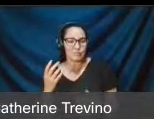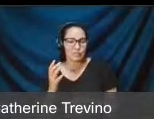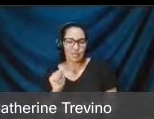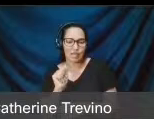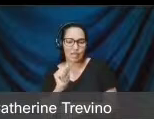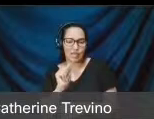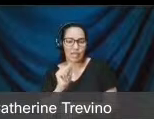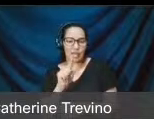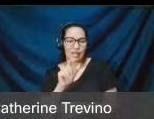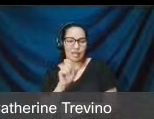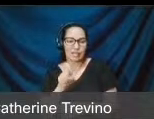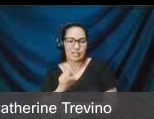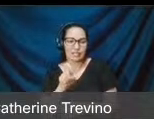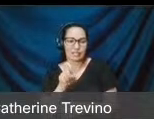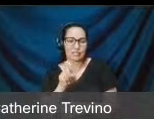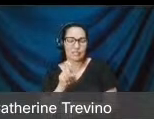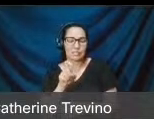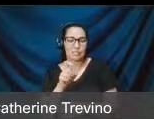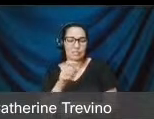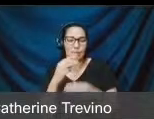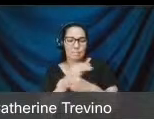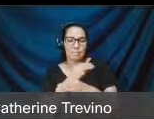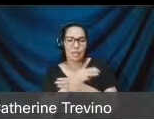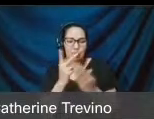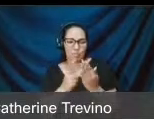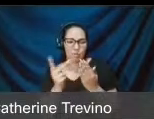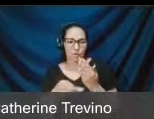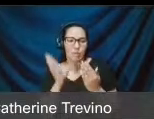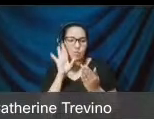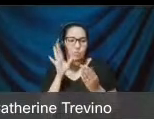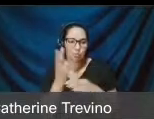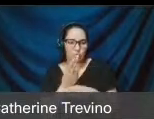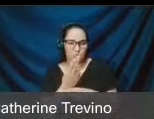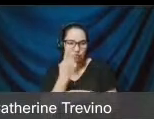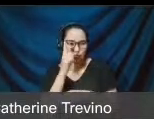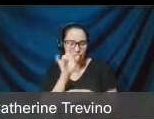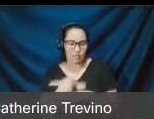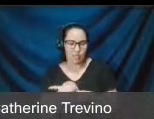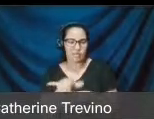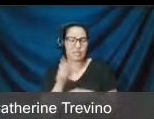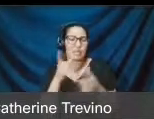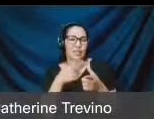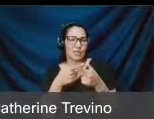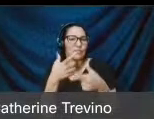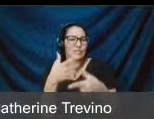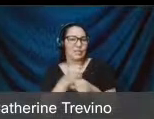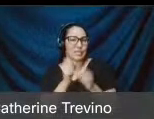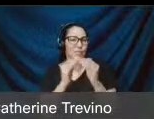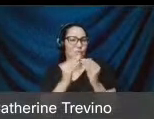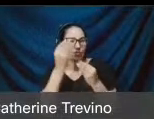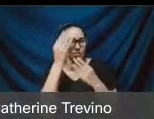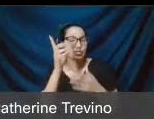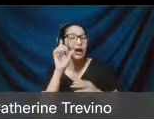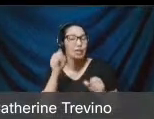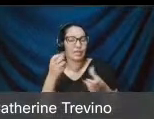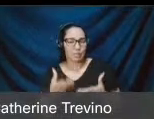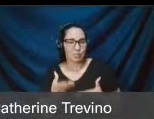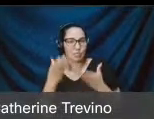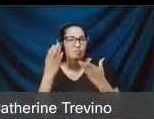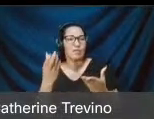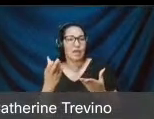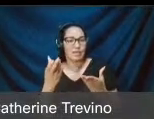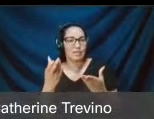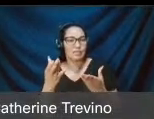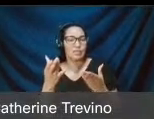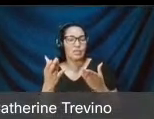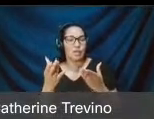Alex math program that we're going to be doing that with. And I'd have to get more information from, I can provide that to you guys in board